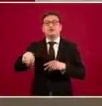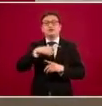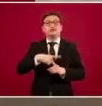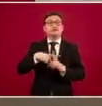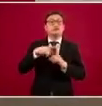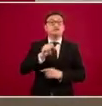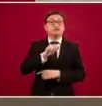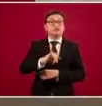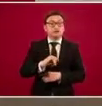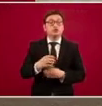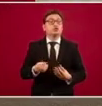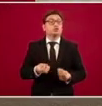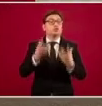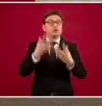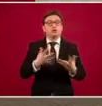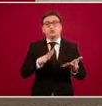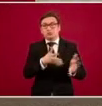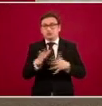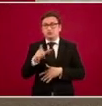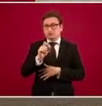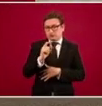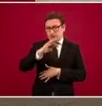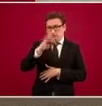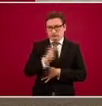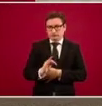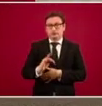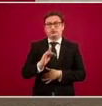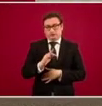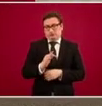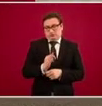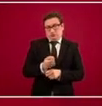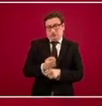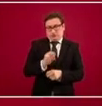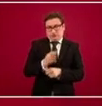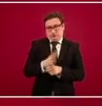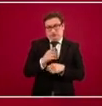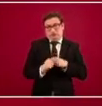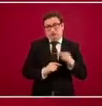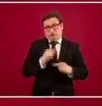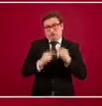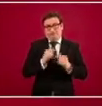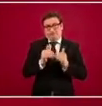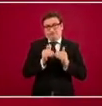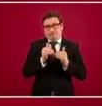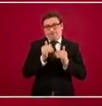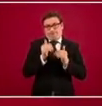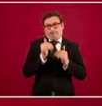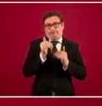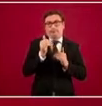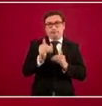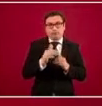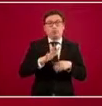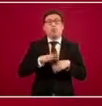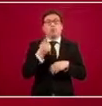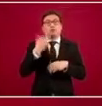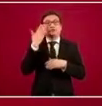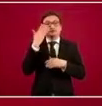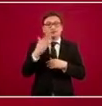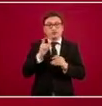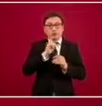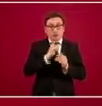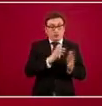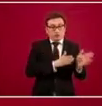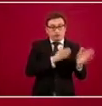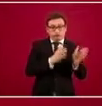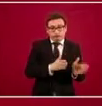if you see at the positivity rate, we were talking about 20% of the respiratory infections are because of COVID, and this percentage